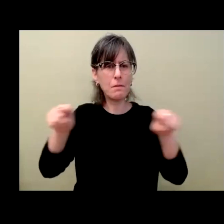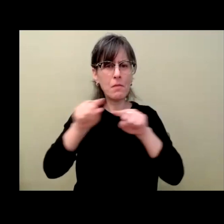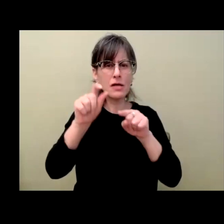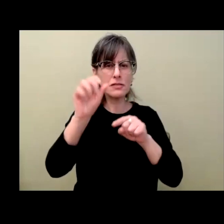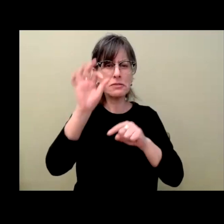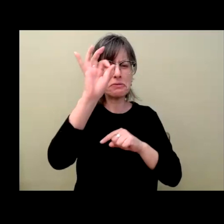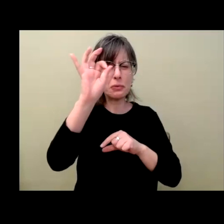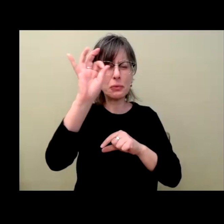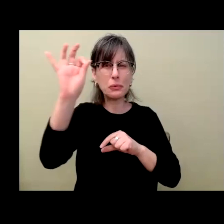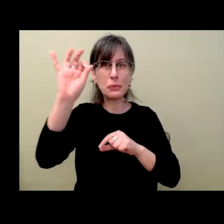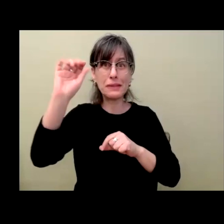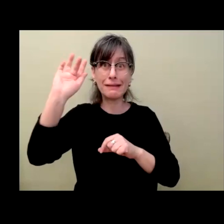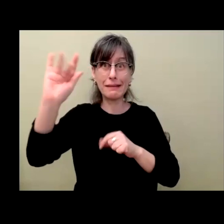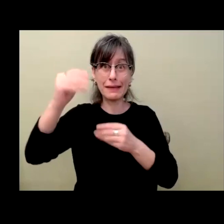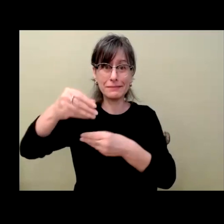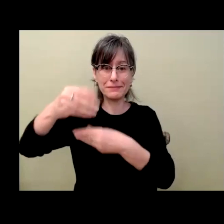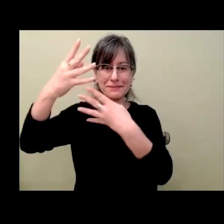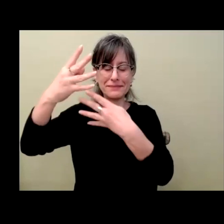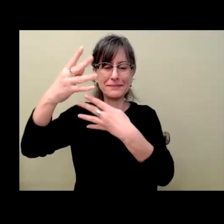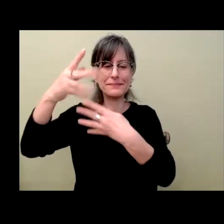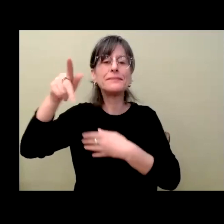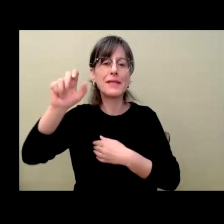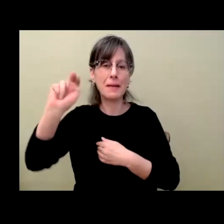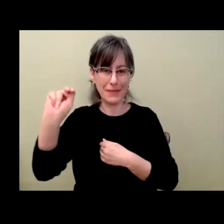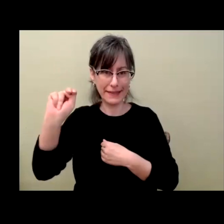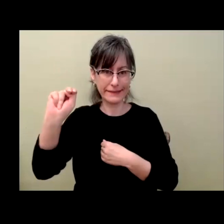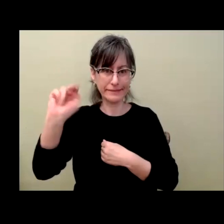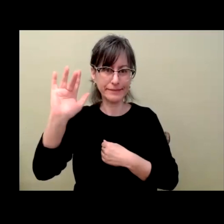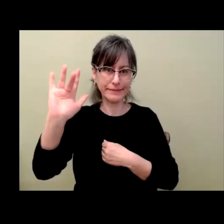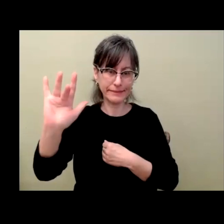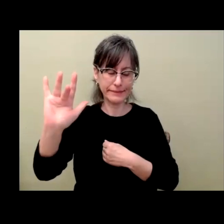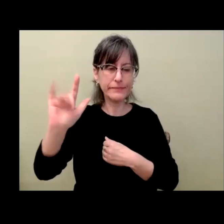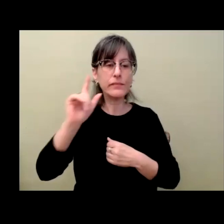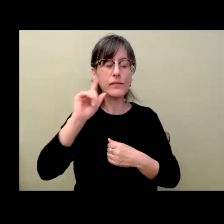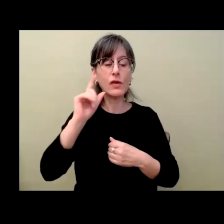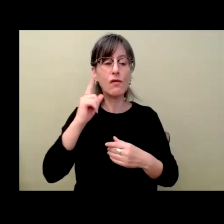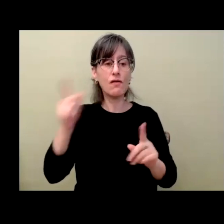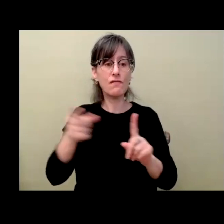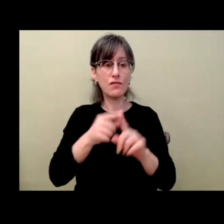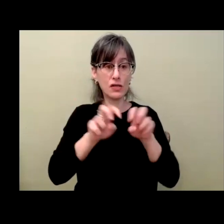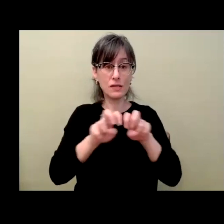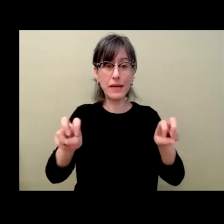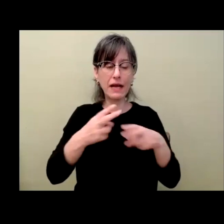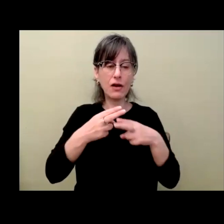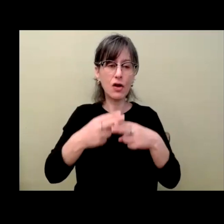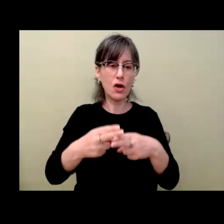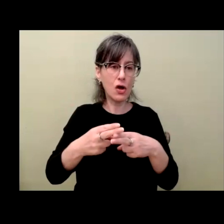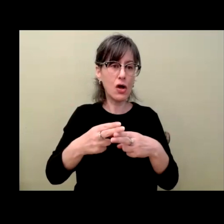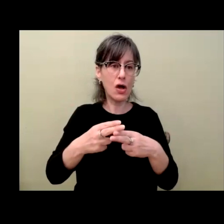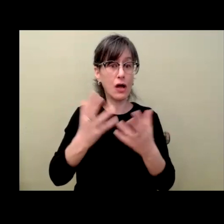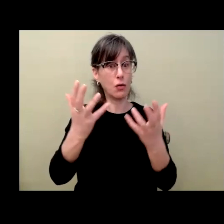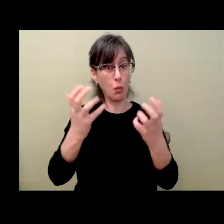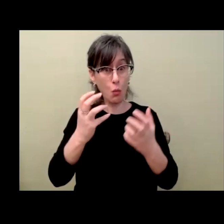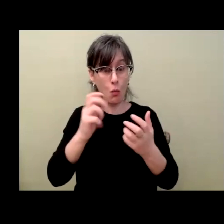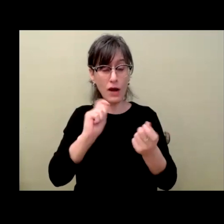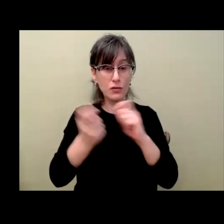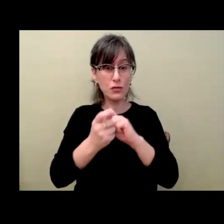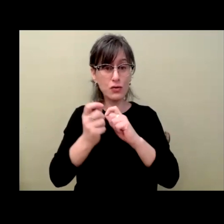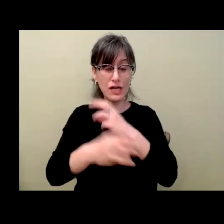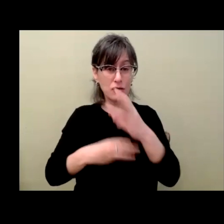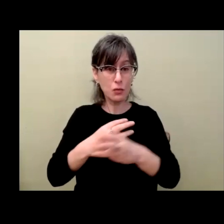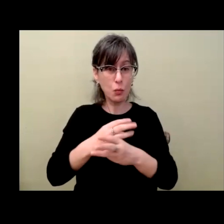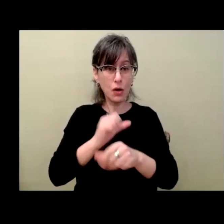screen. To introduce our first panel, entitled "What Want to Change the World? Working in